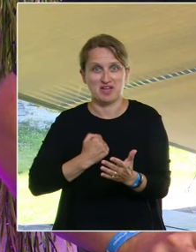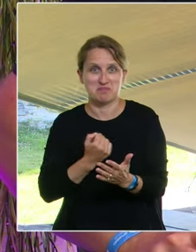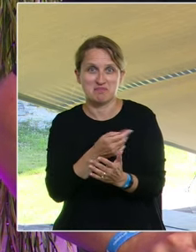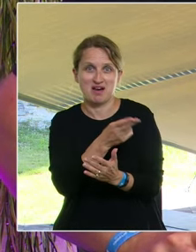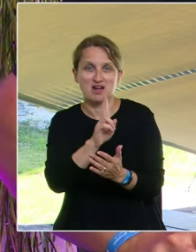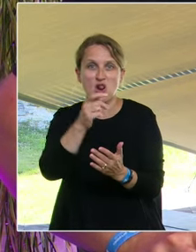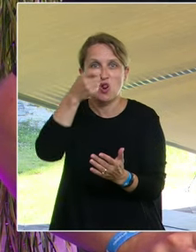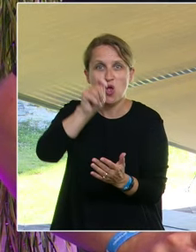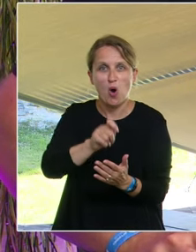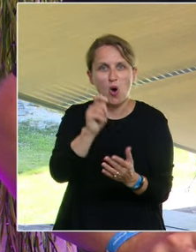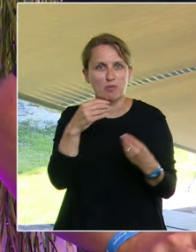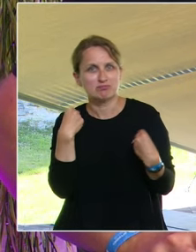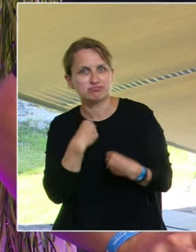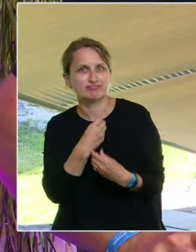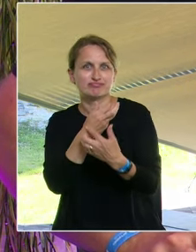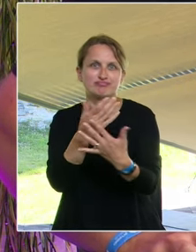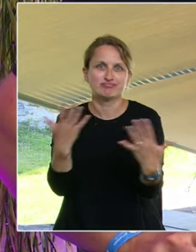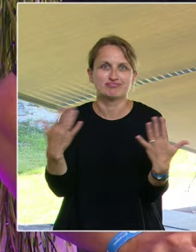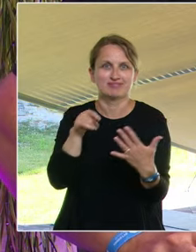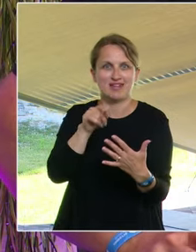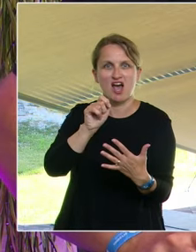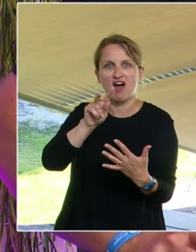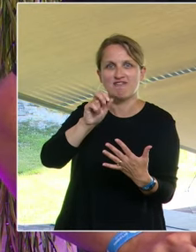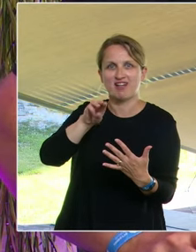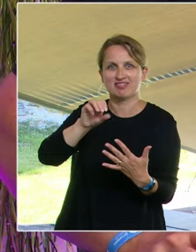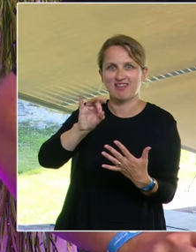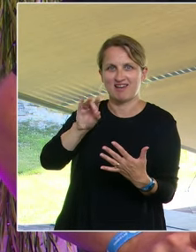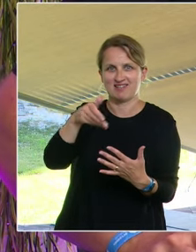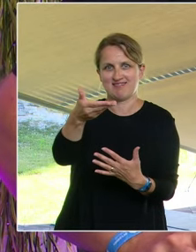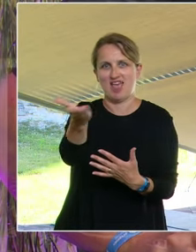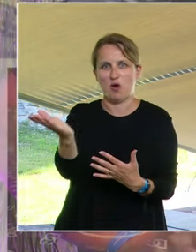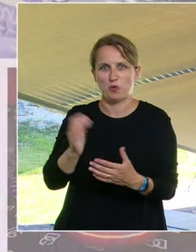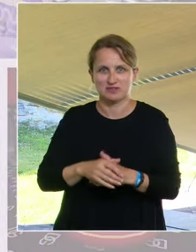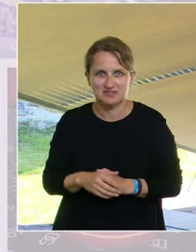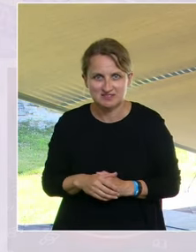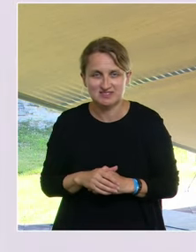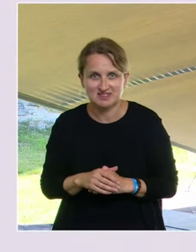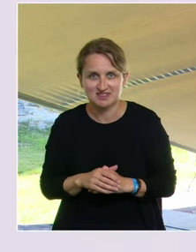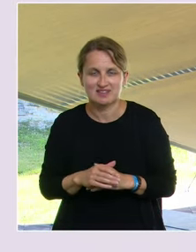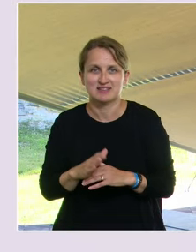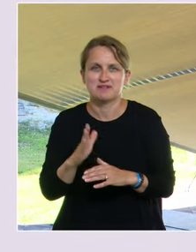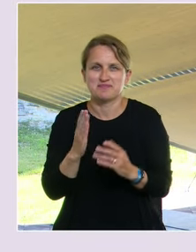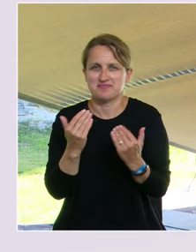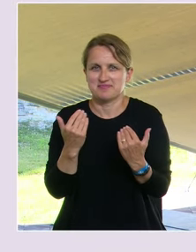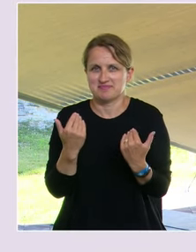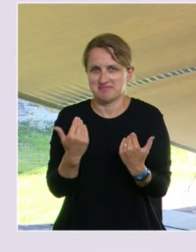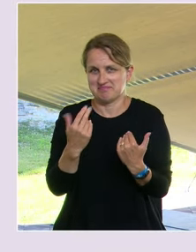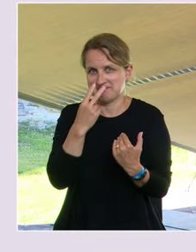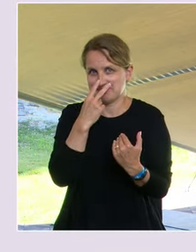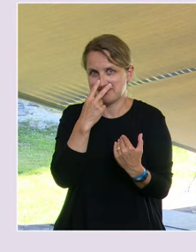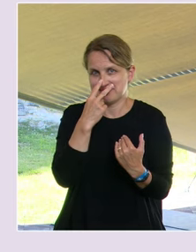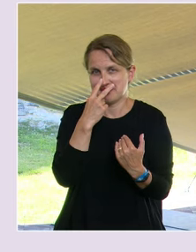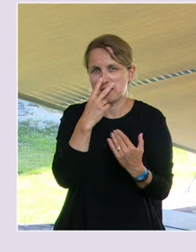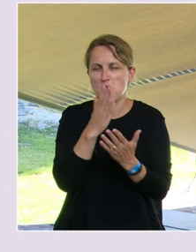well. And so a lot of really fun things are going on. They're not so much established today, so we see that there